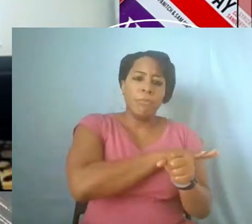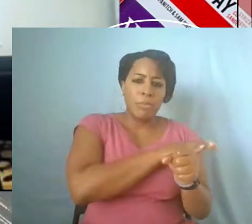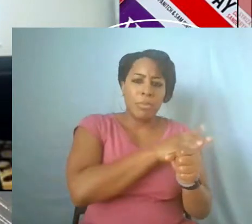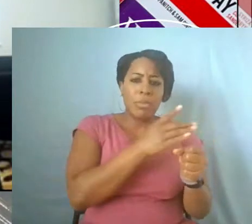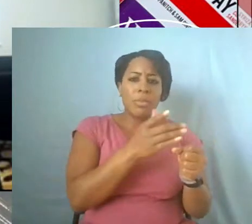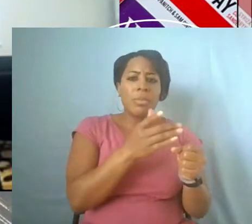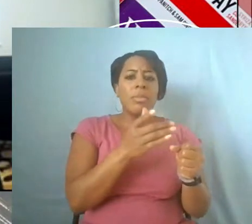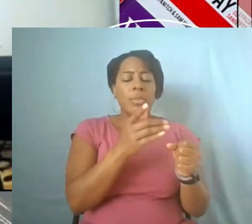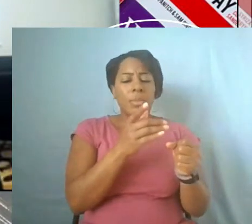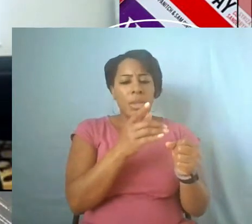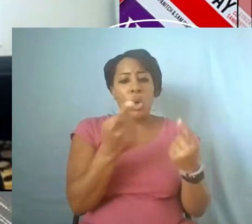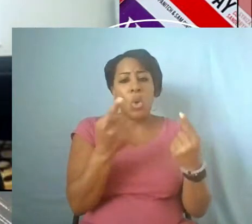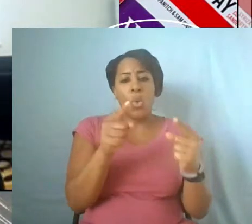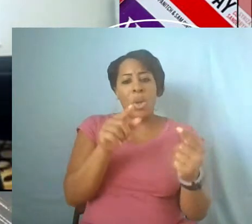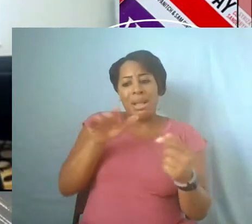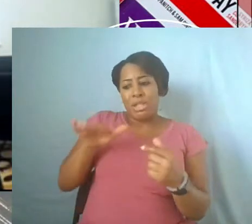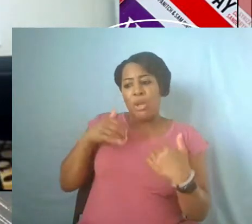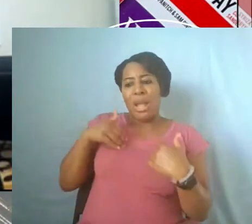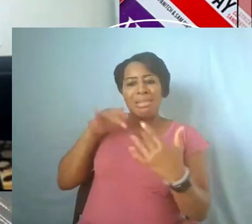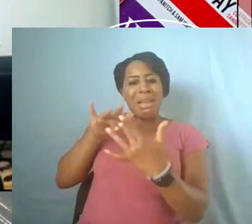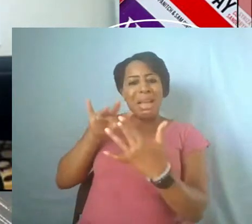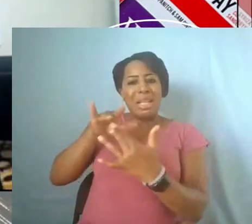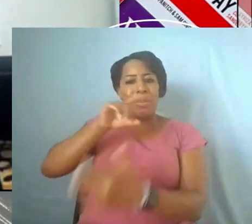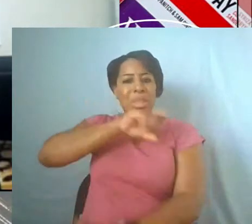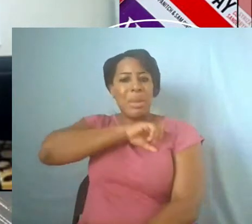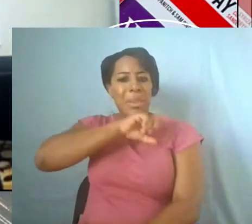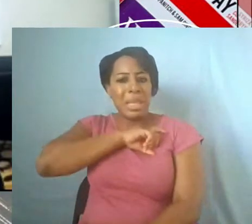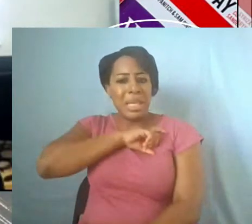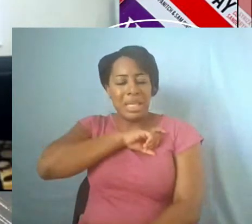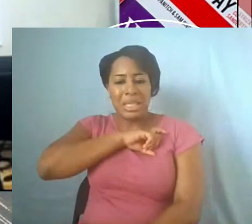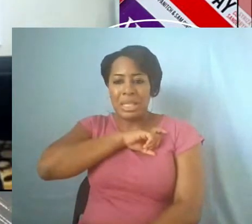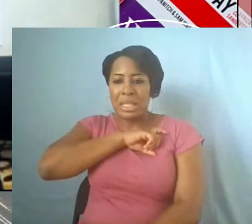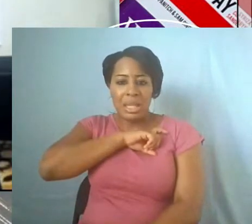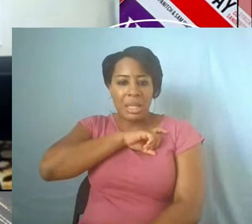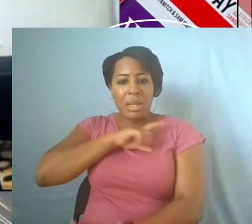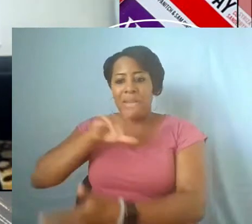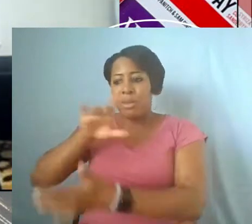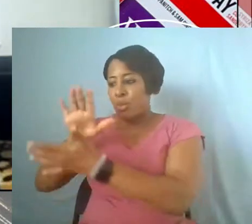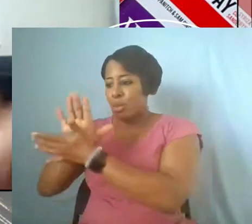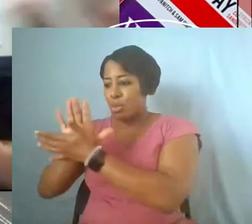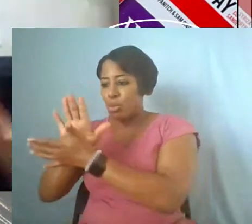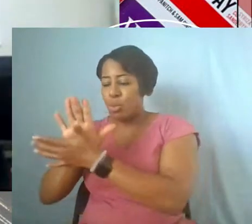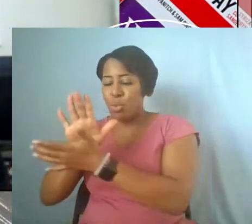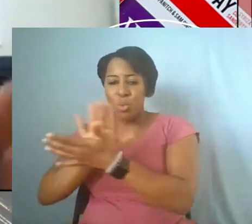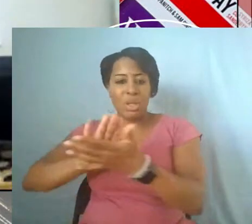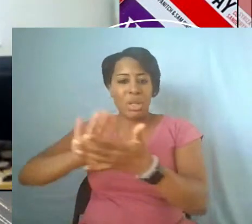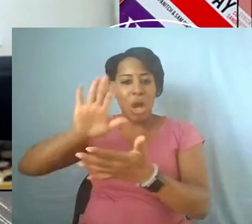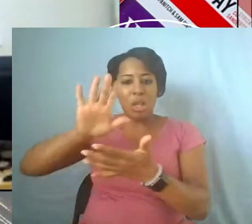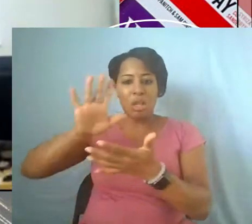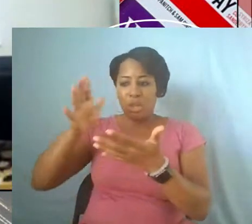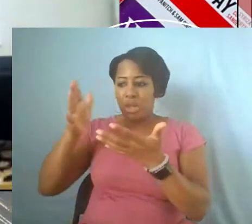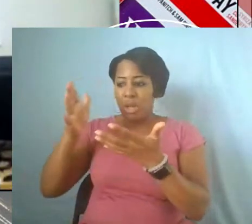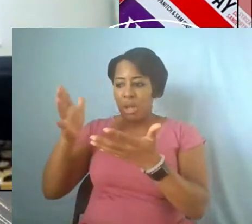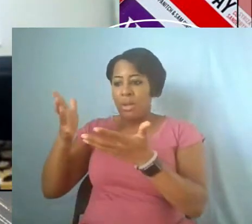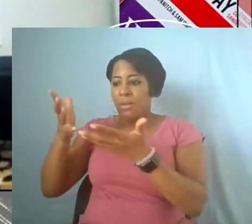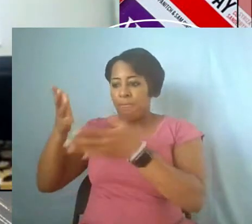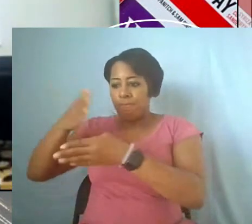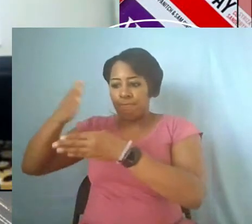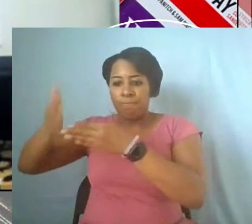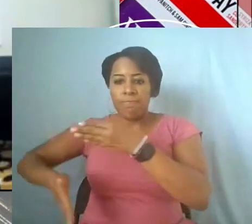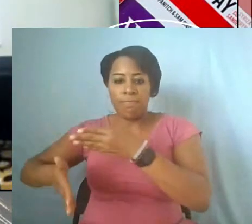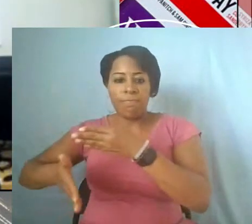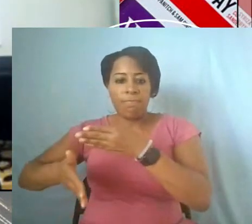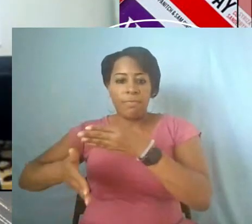into contact with the police, the valve that opens that pipeline from school to college is turned off, and the valve that opens up the